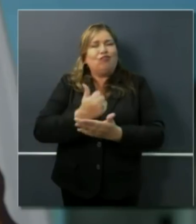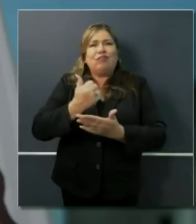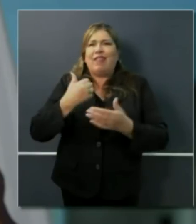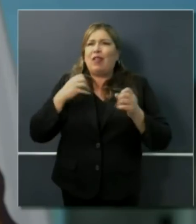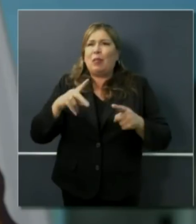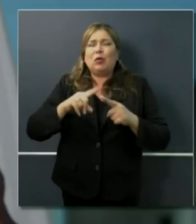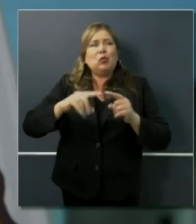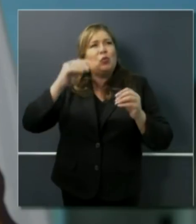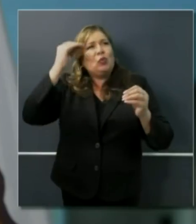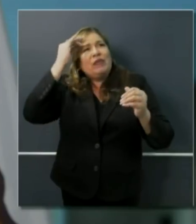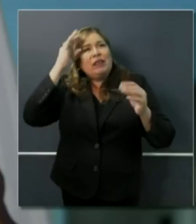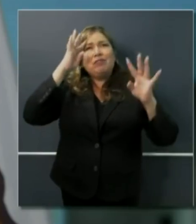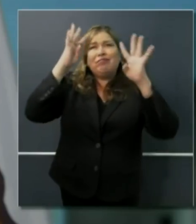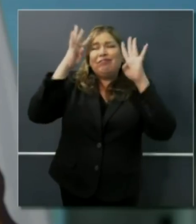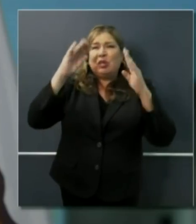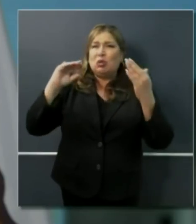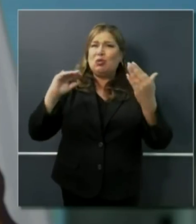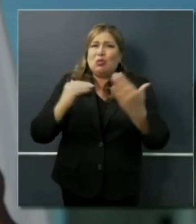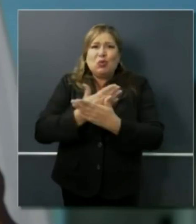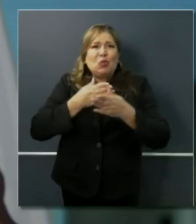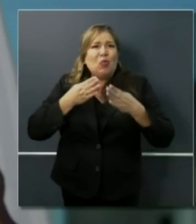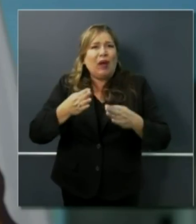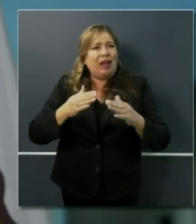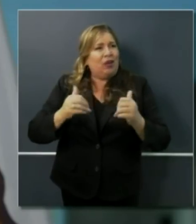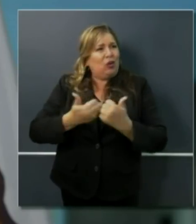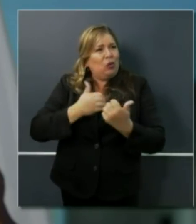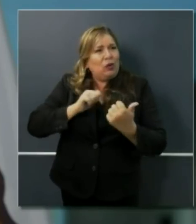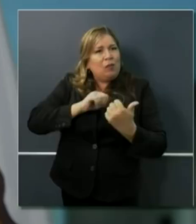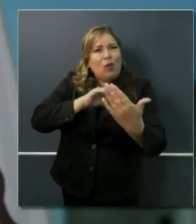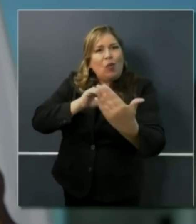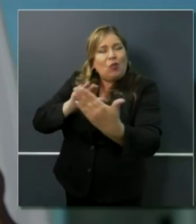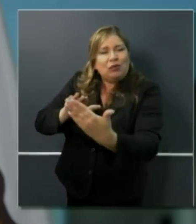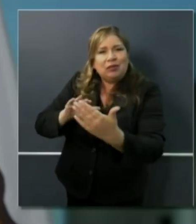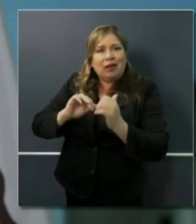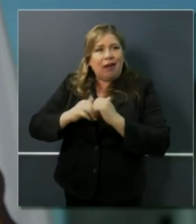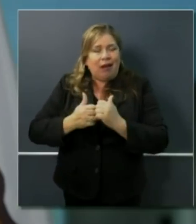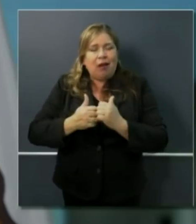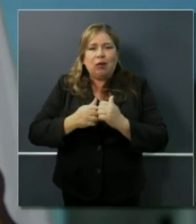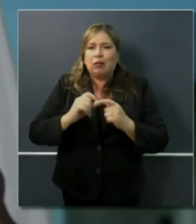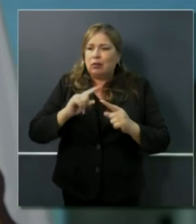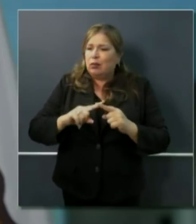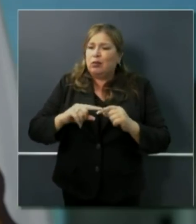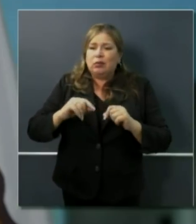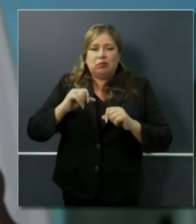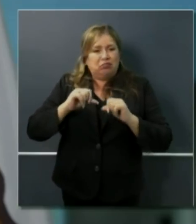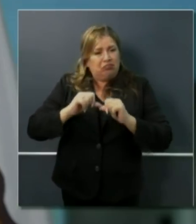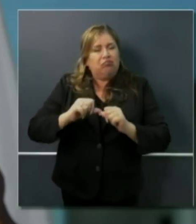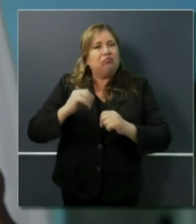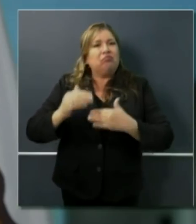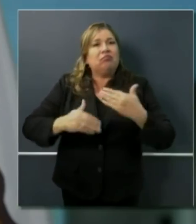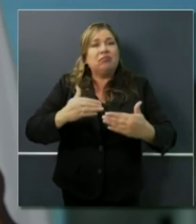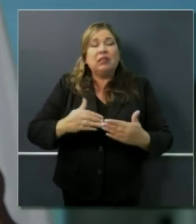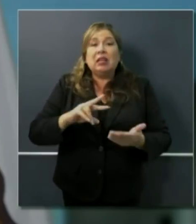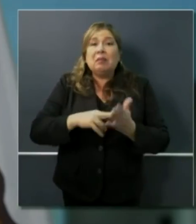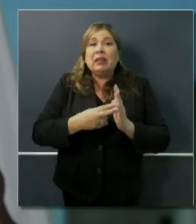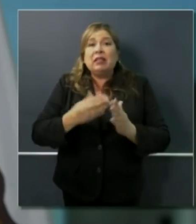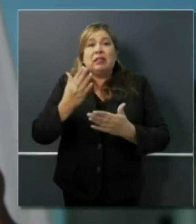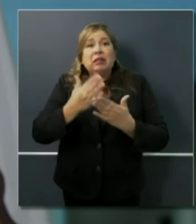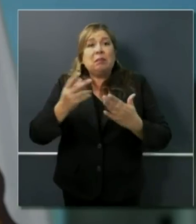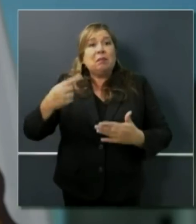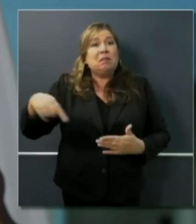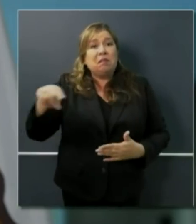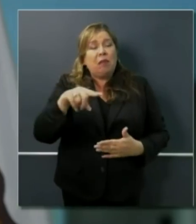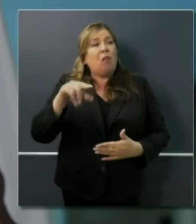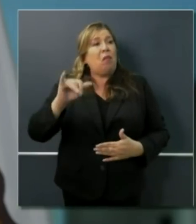anew and to find new approaches, new strategies to get things done, more teleworking,